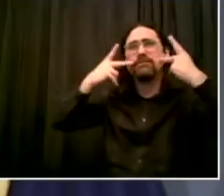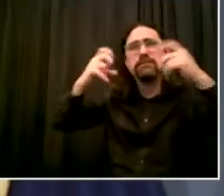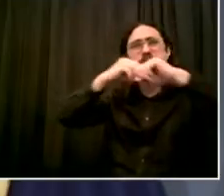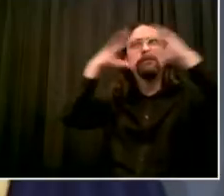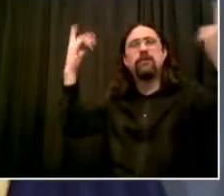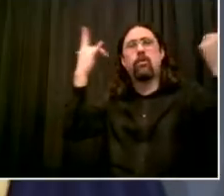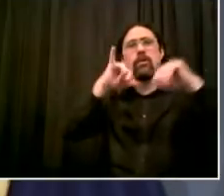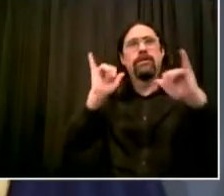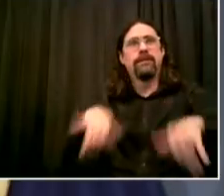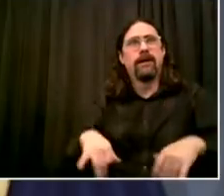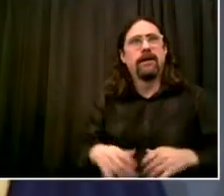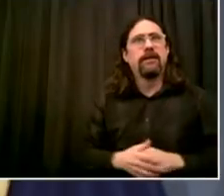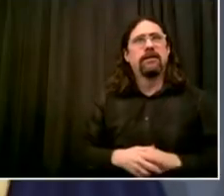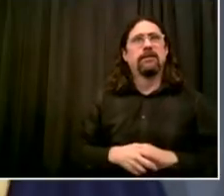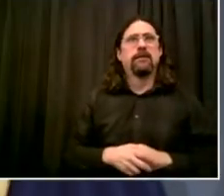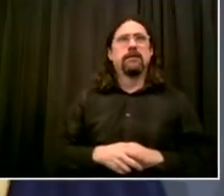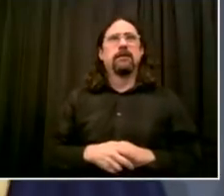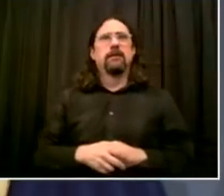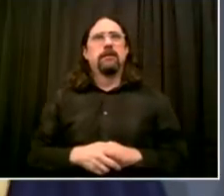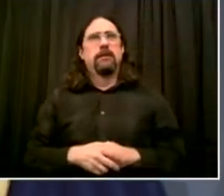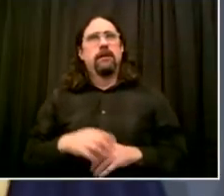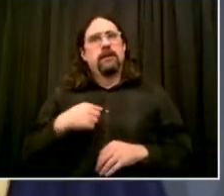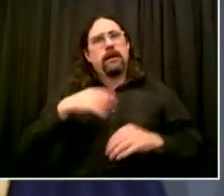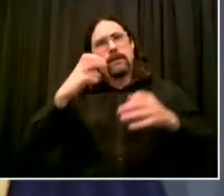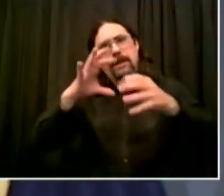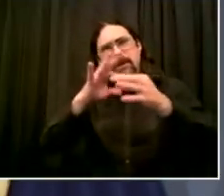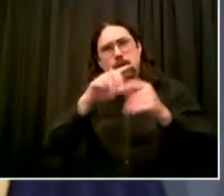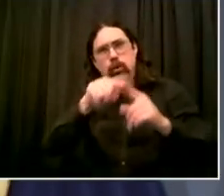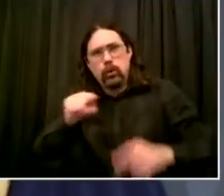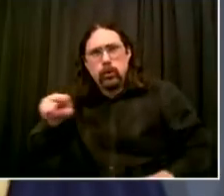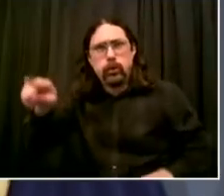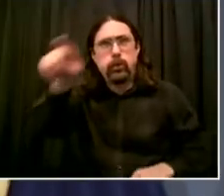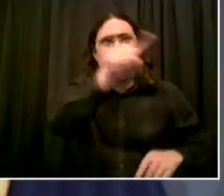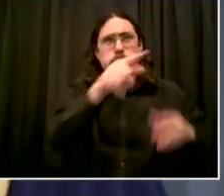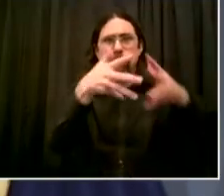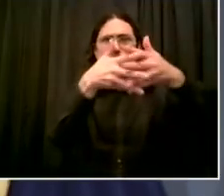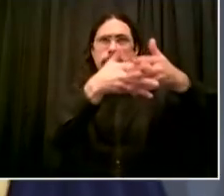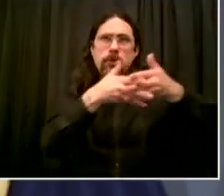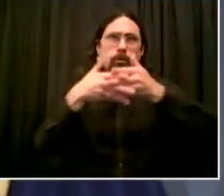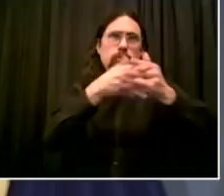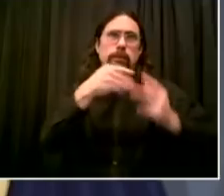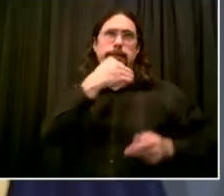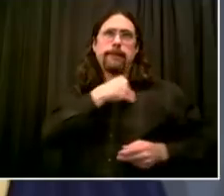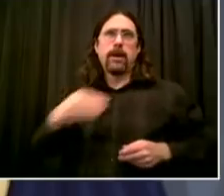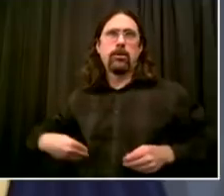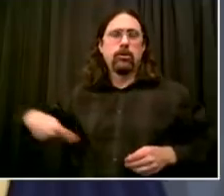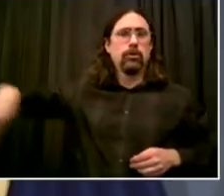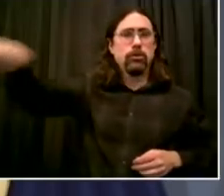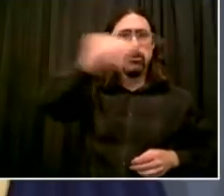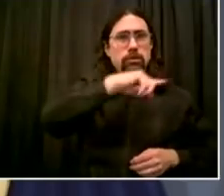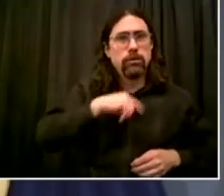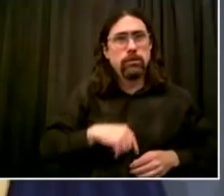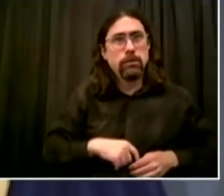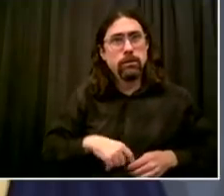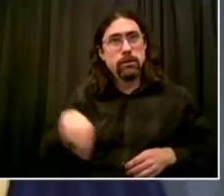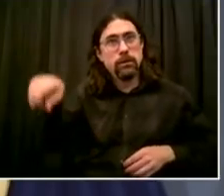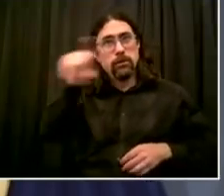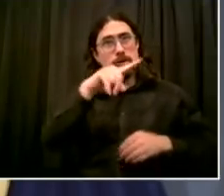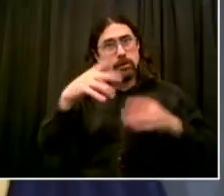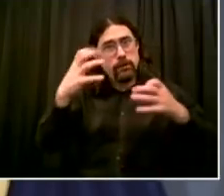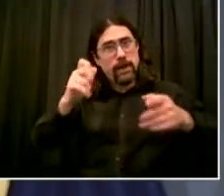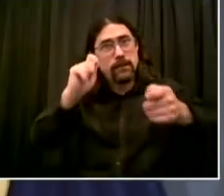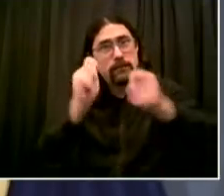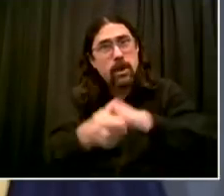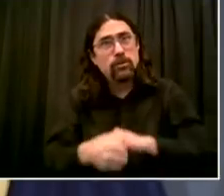turn to the people, turn to the grassroots, turn to folks who actually have solutions, turn to folks who are so sincere about